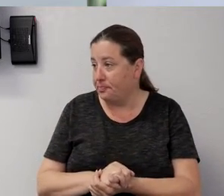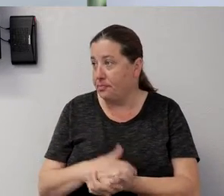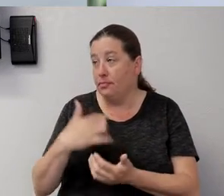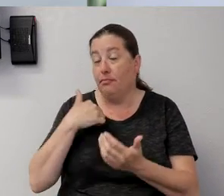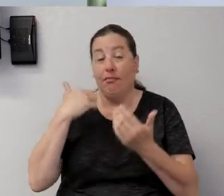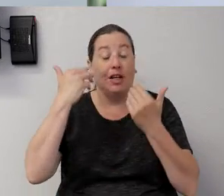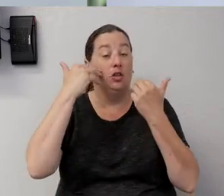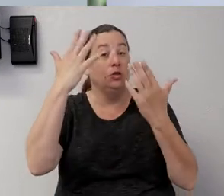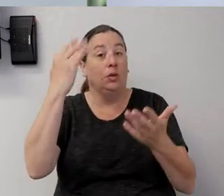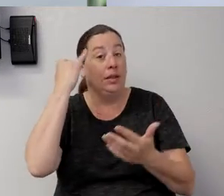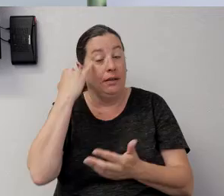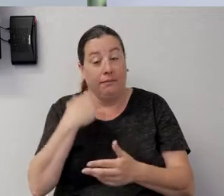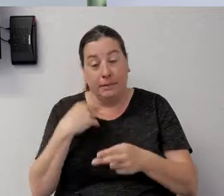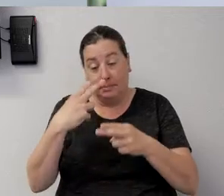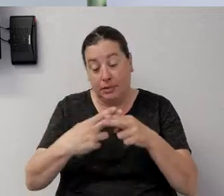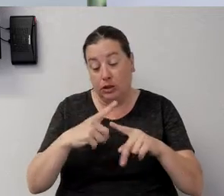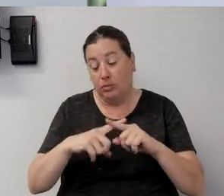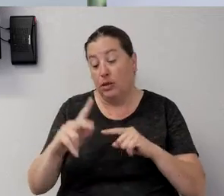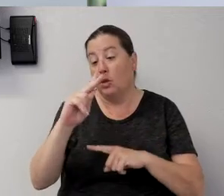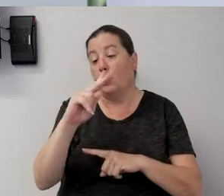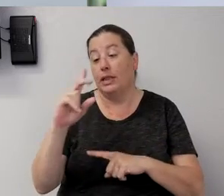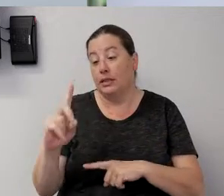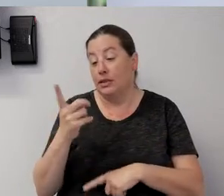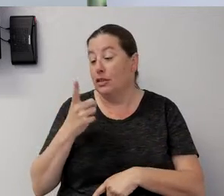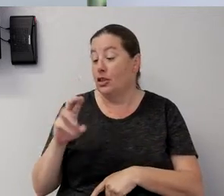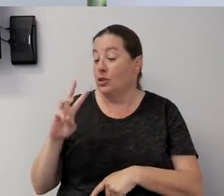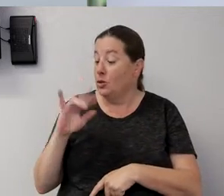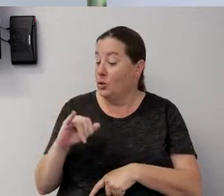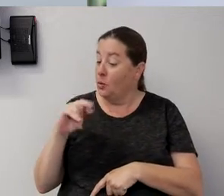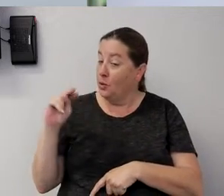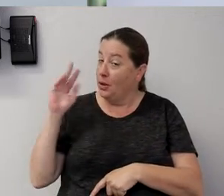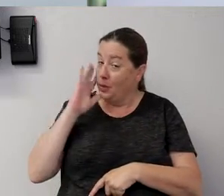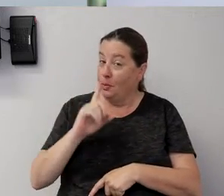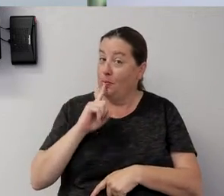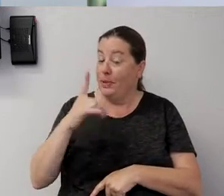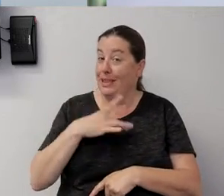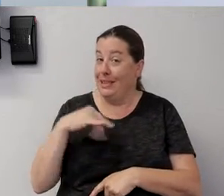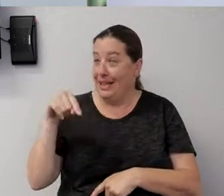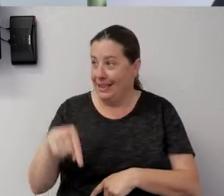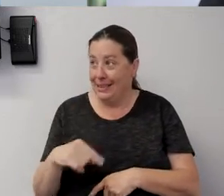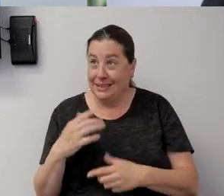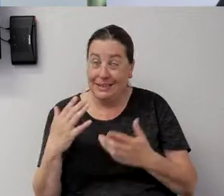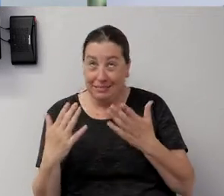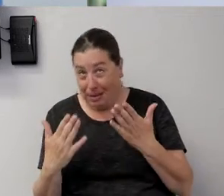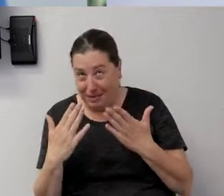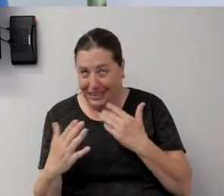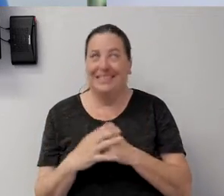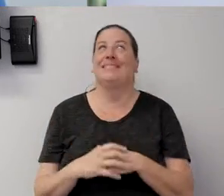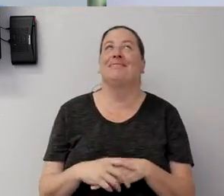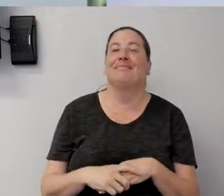mentioned this, but Kaweah Delta, Dr. Wynn will really like this, maybe.